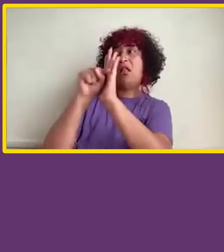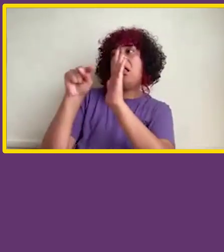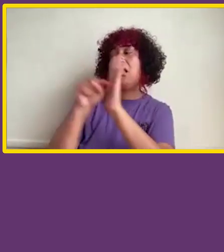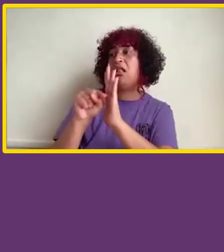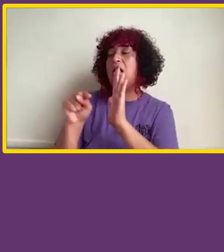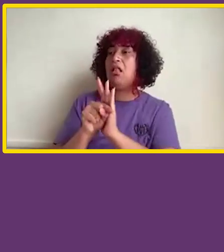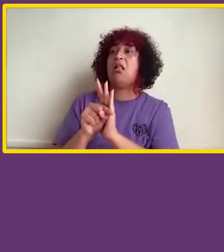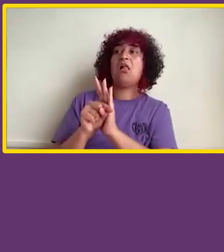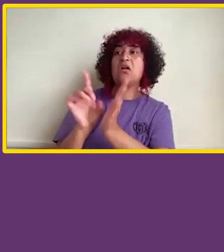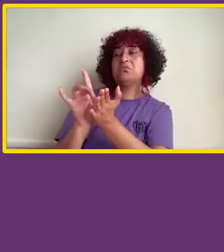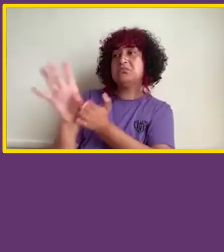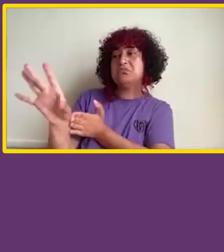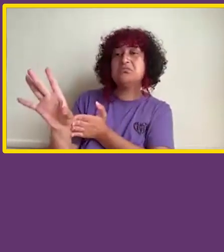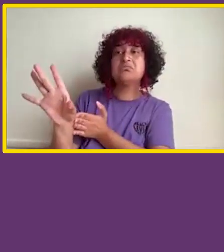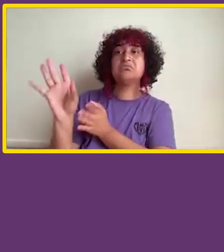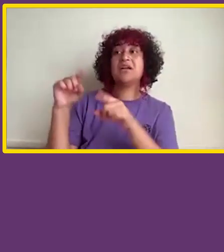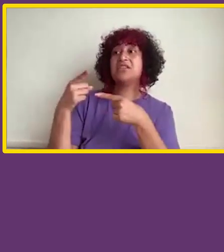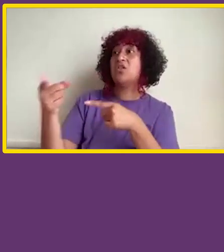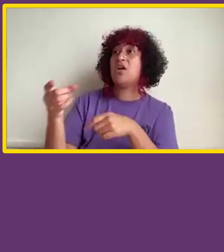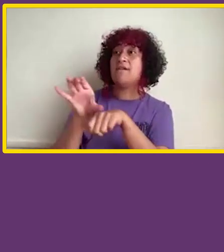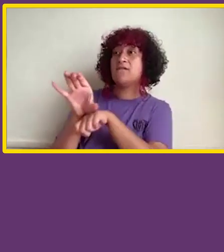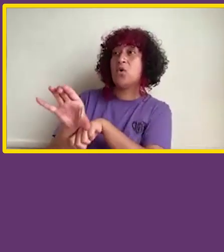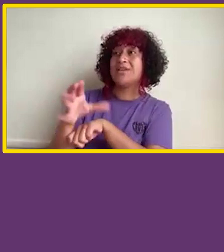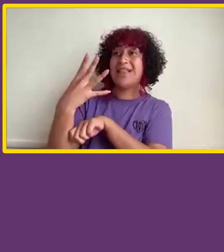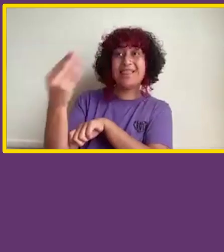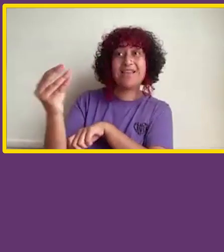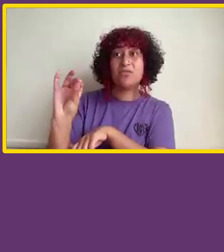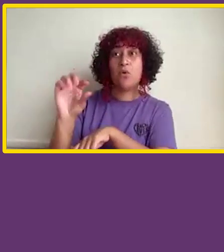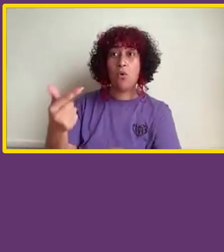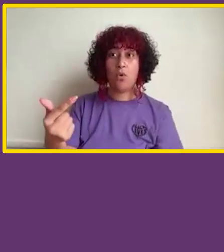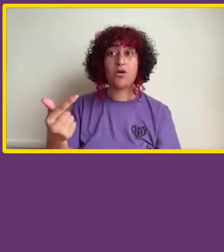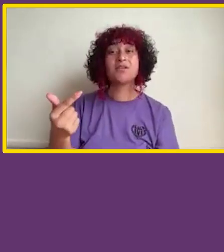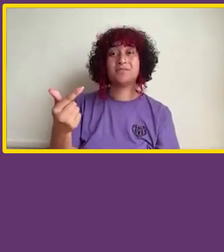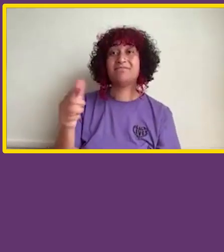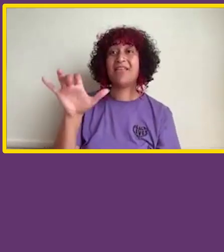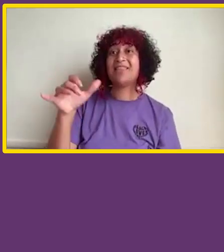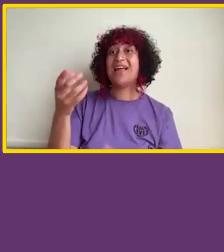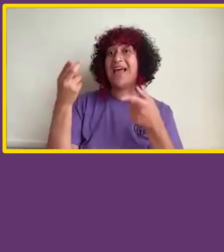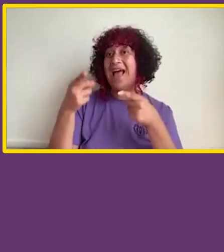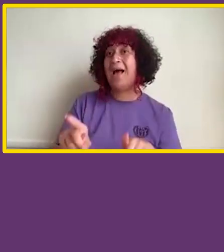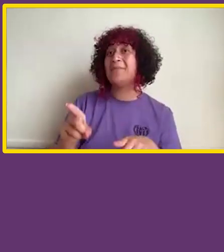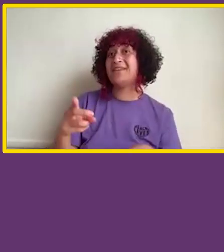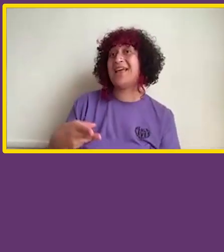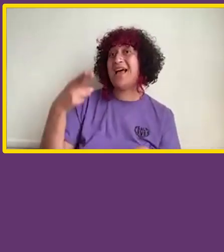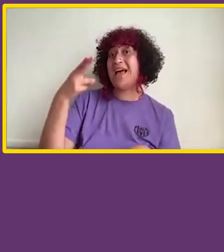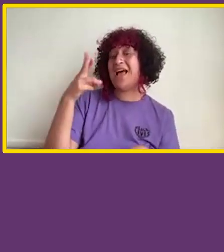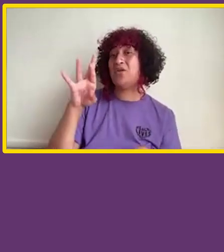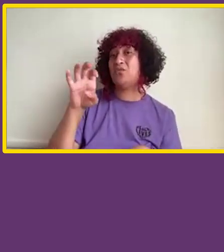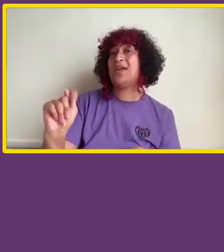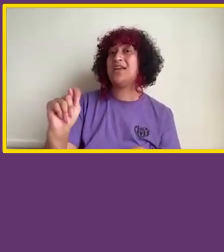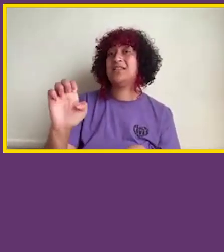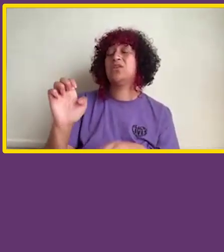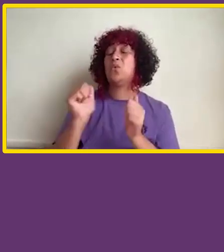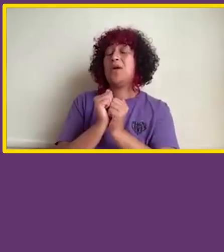scapegoat or treated as an outcast until they're forced to leave the organization. This specifically happens at a higher prevalence or a higher rate with Black